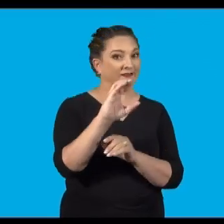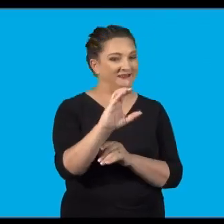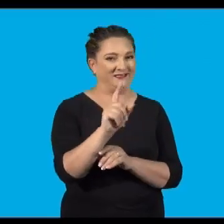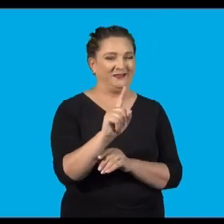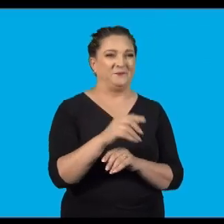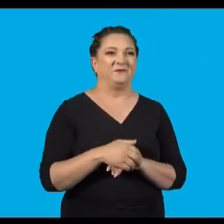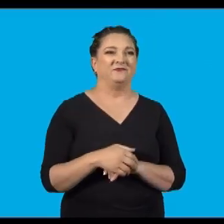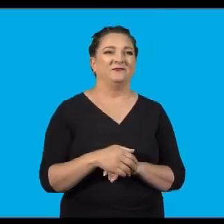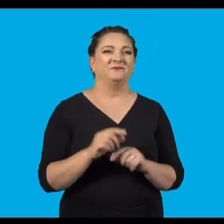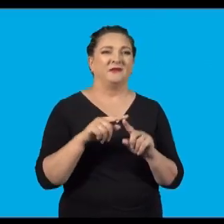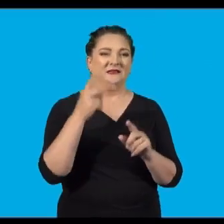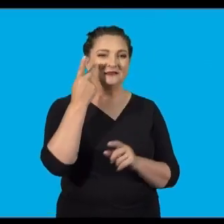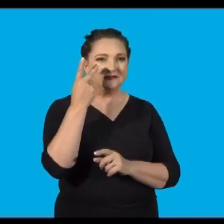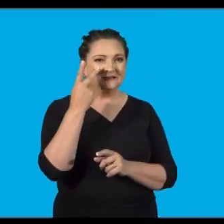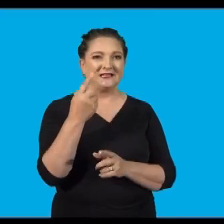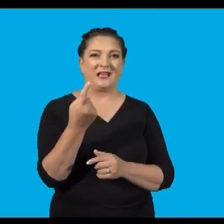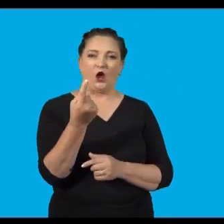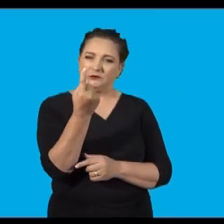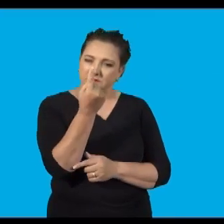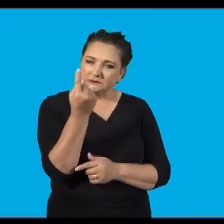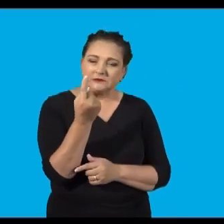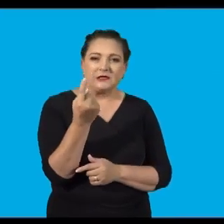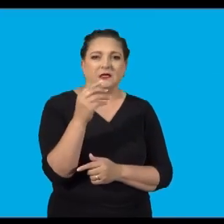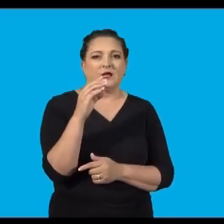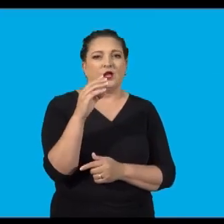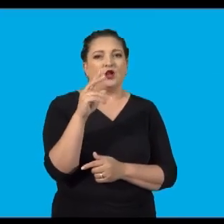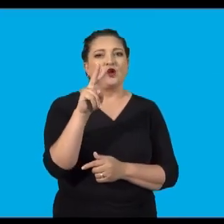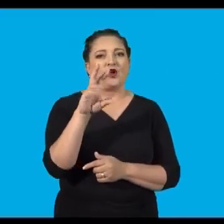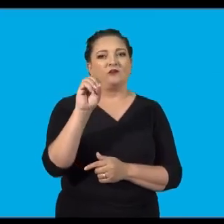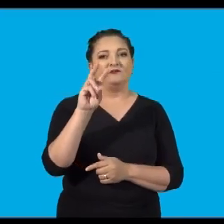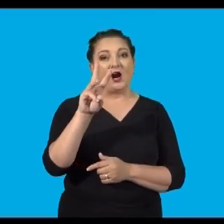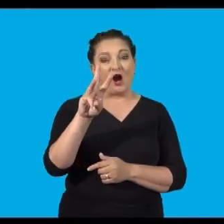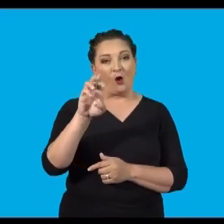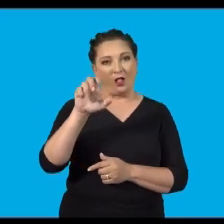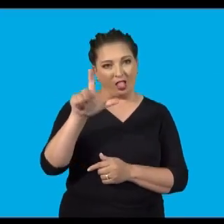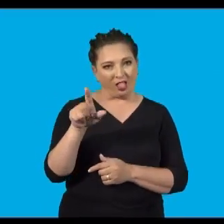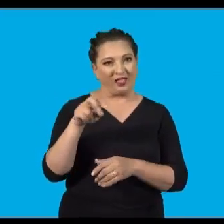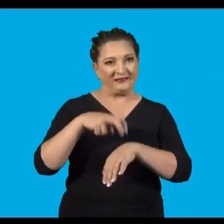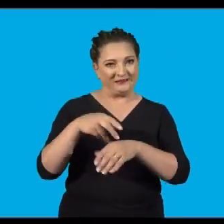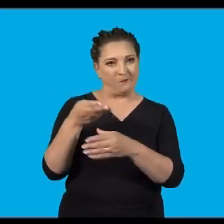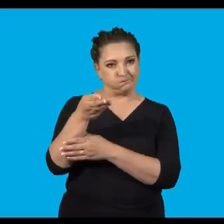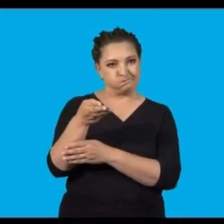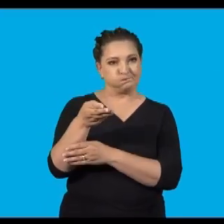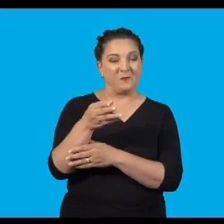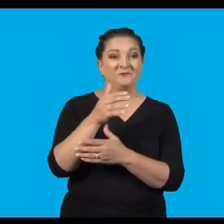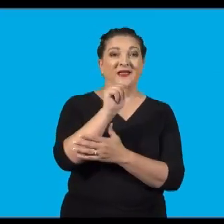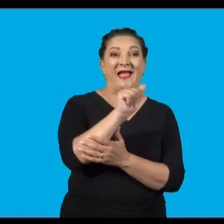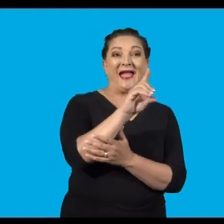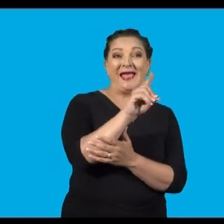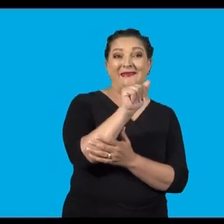except after C, all right? Look at my single vowel sound. I need another consonant there. Look at the